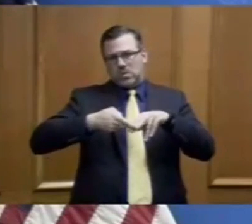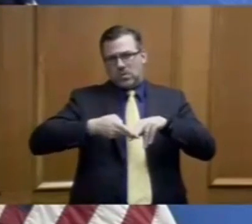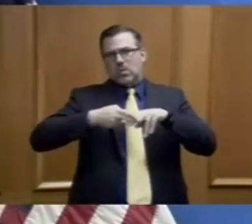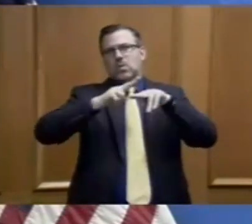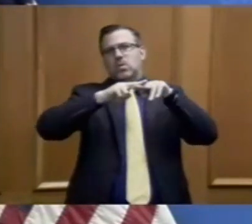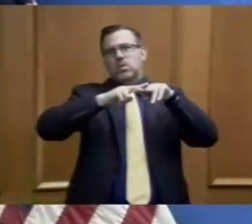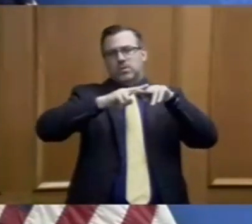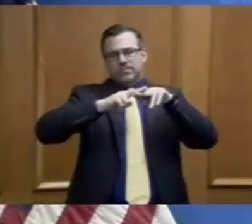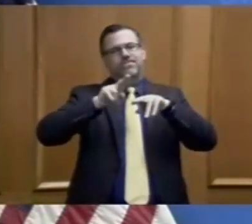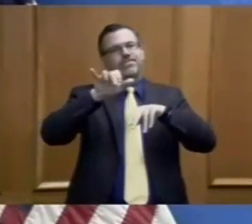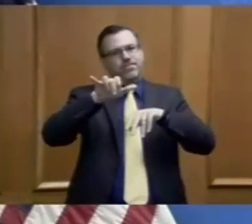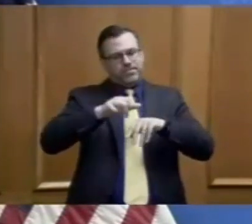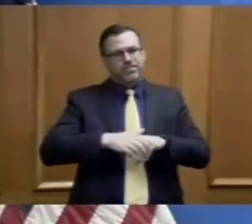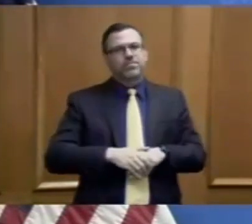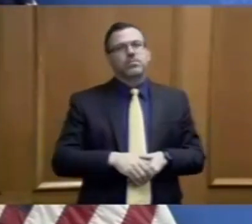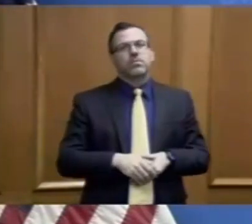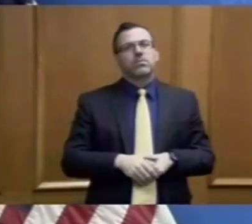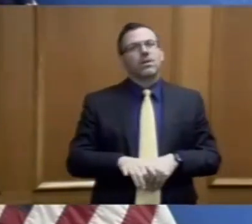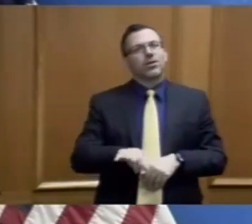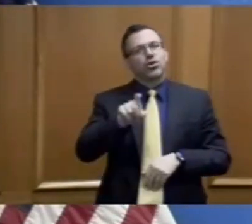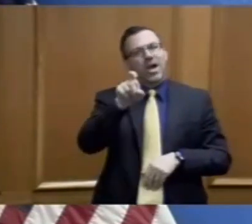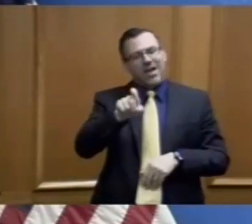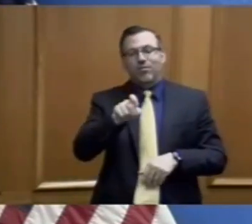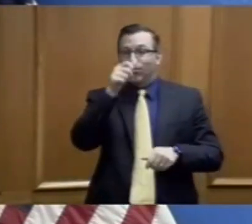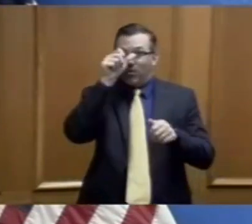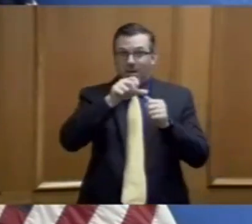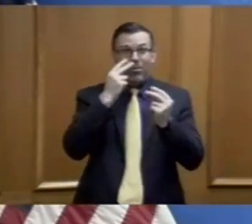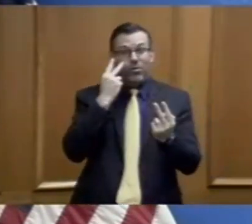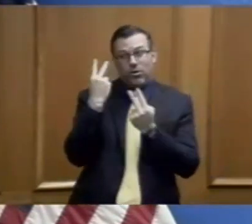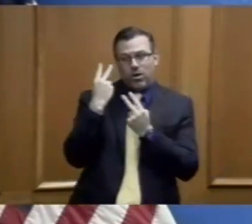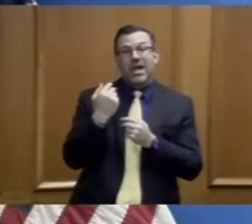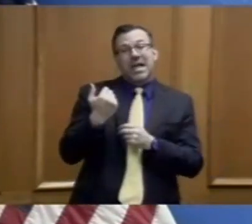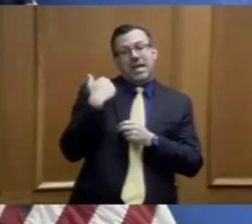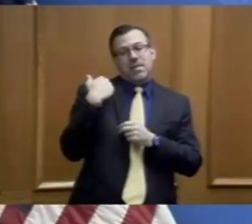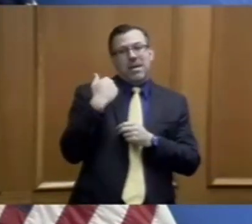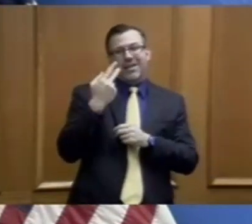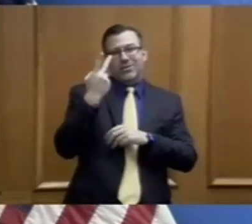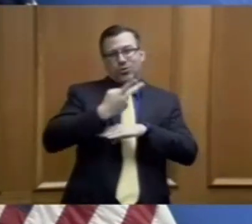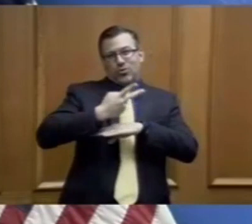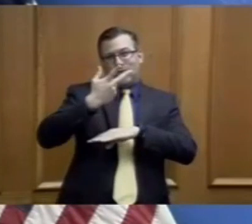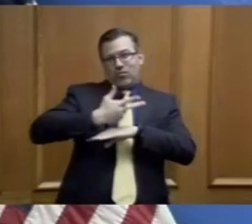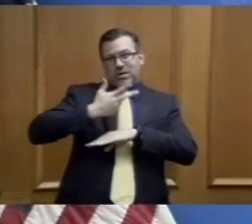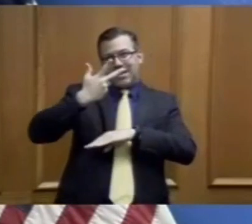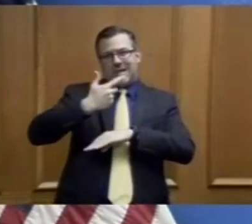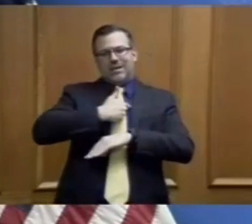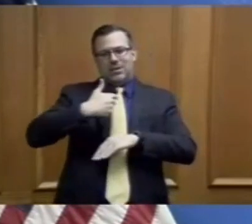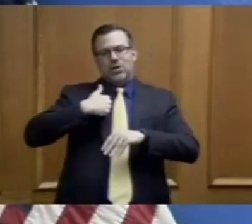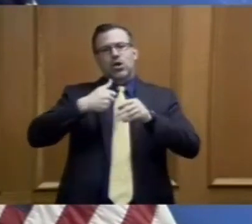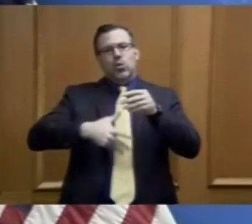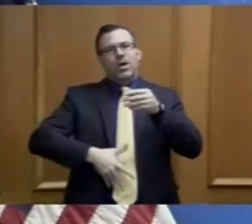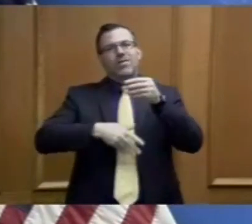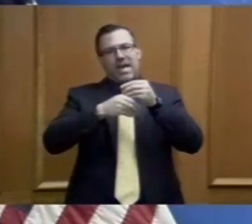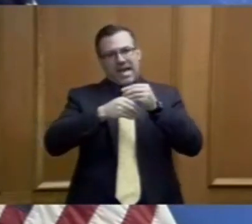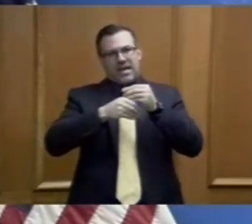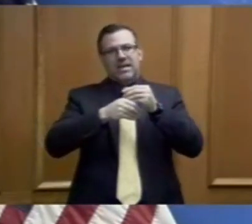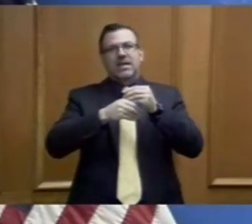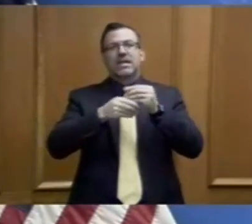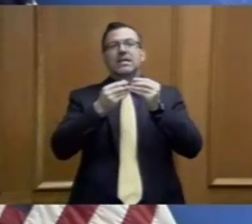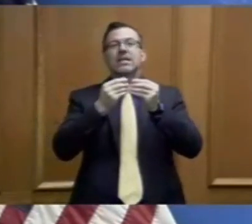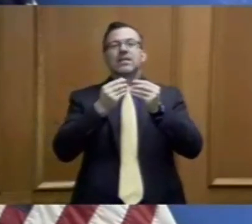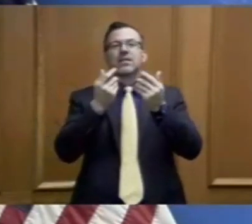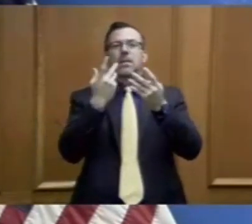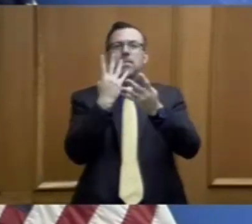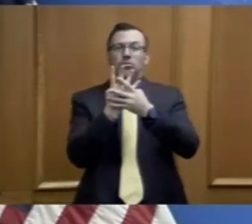exactly why you have to take that into context. Over the last 2 or 3 days, we have added the results from our mass prison